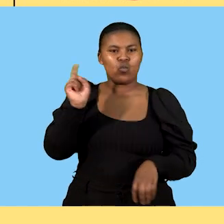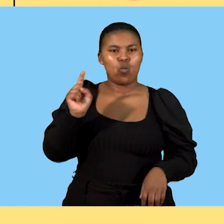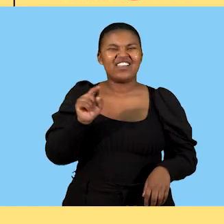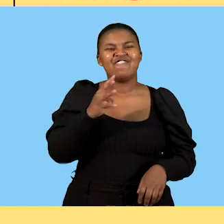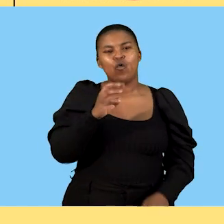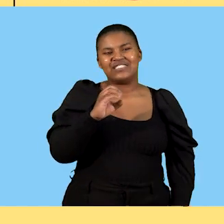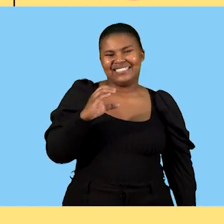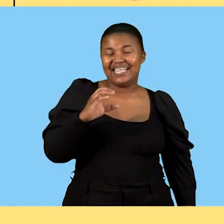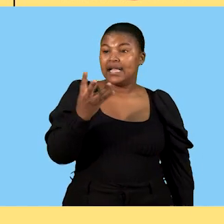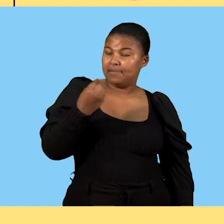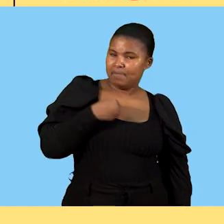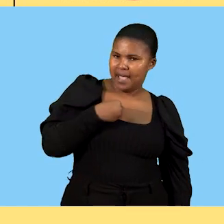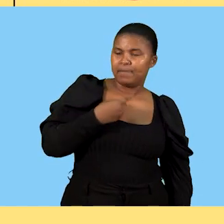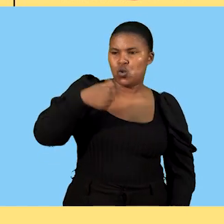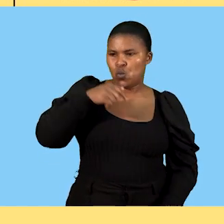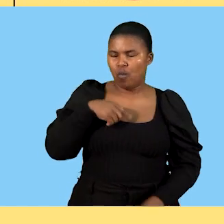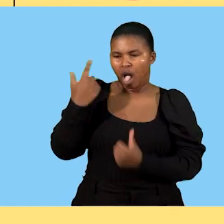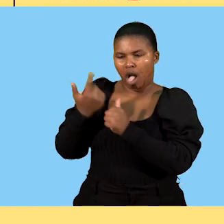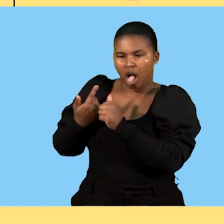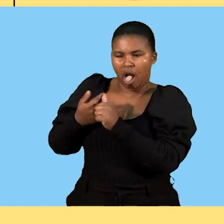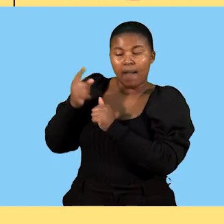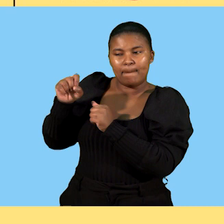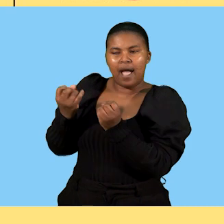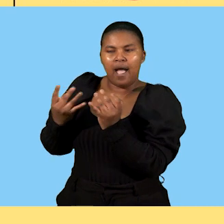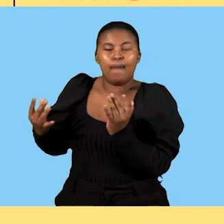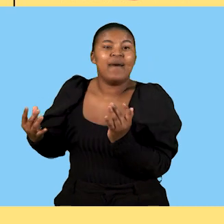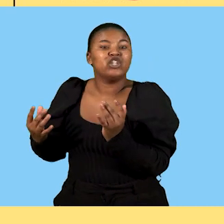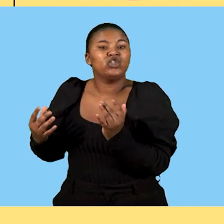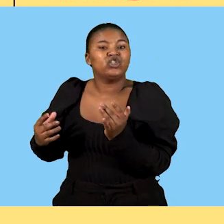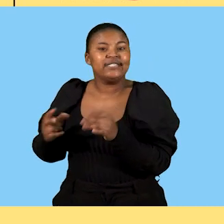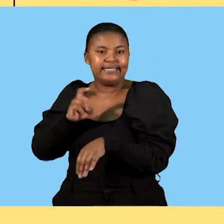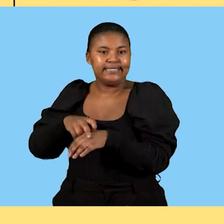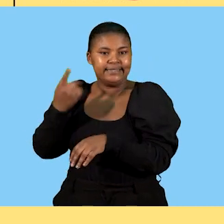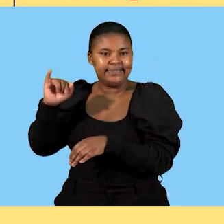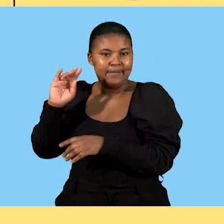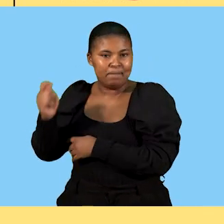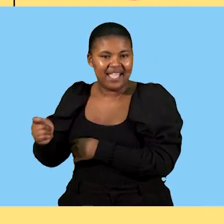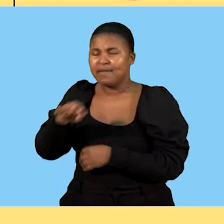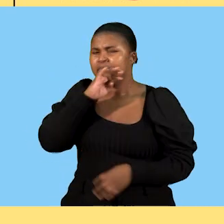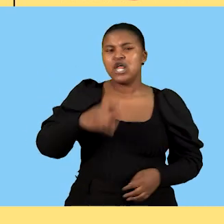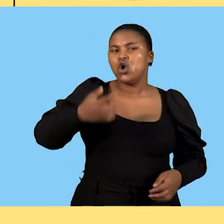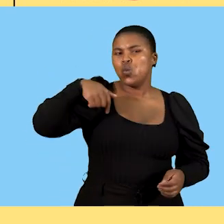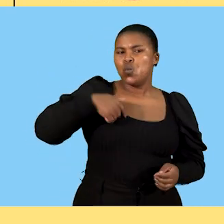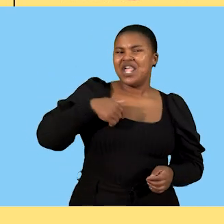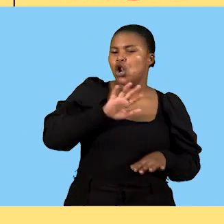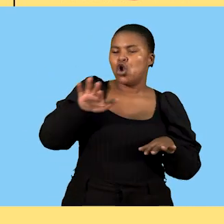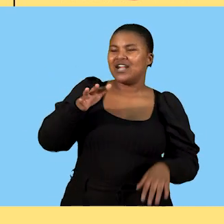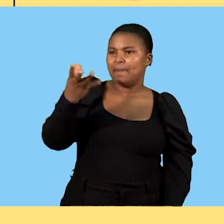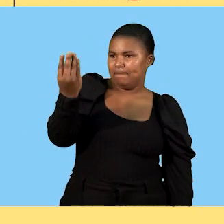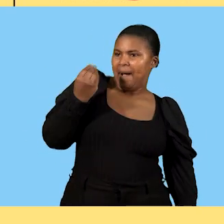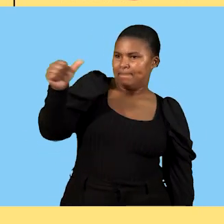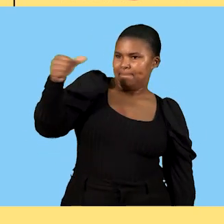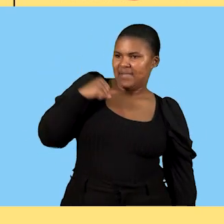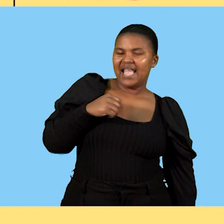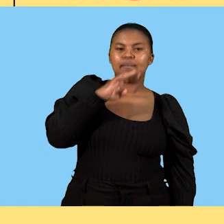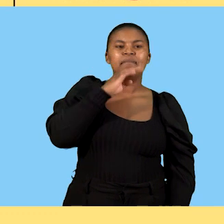paid, 40 cents, and we received. So this is what we received. And whatever we cannot receive becomes our bad